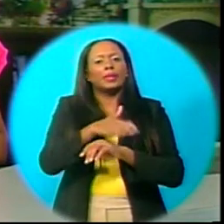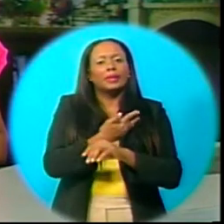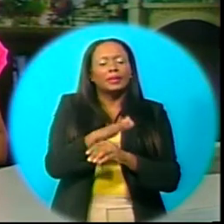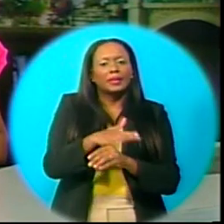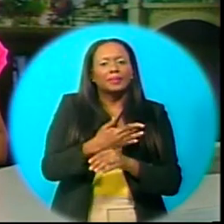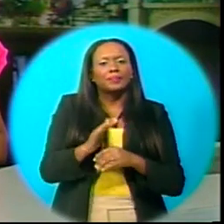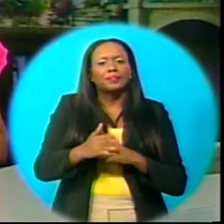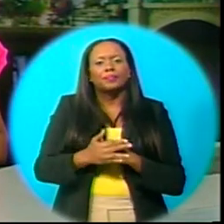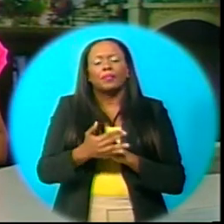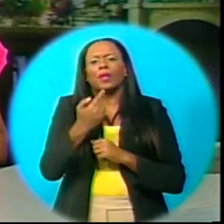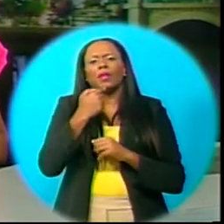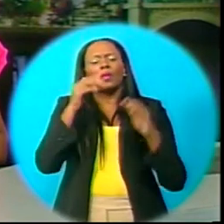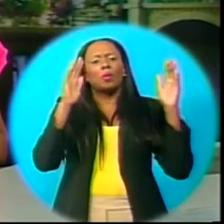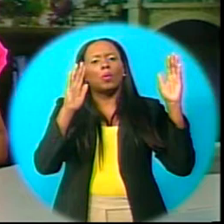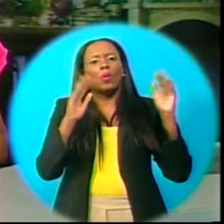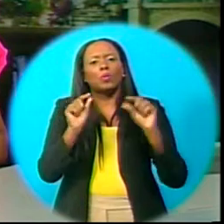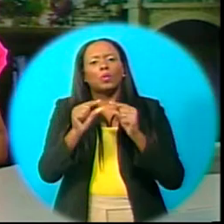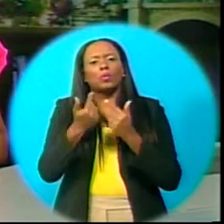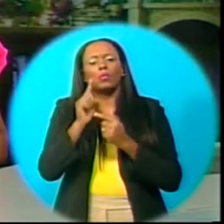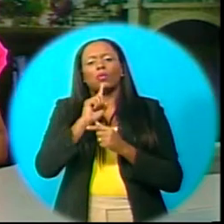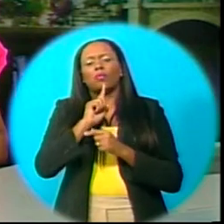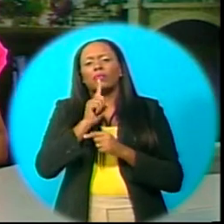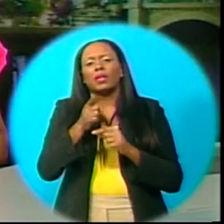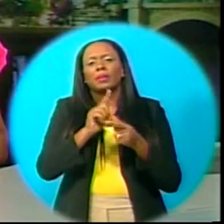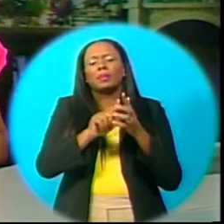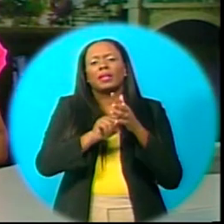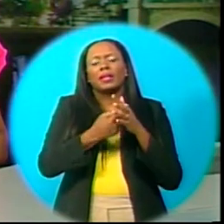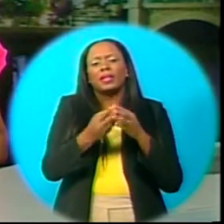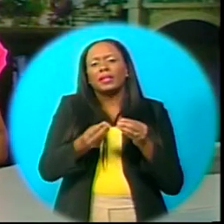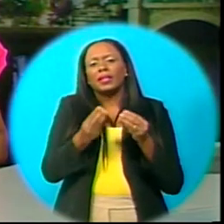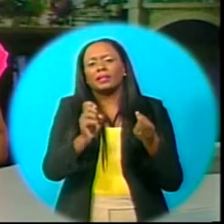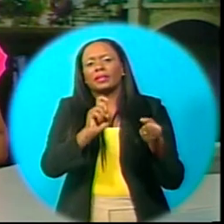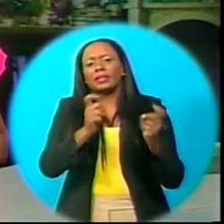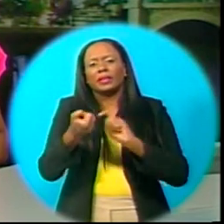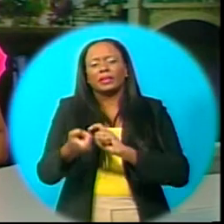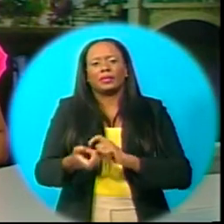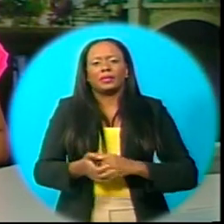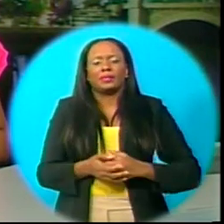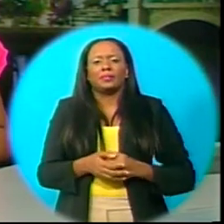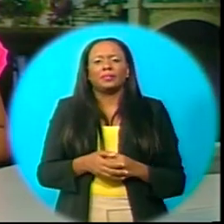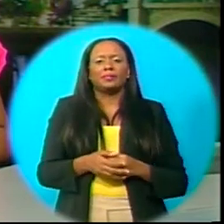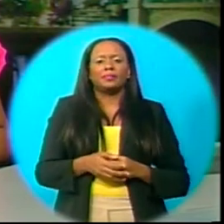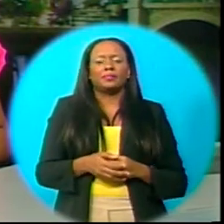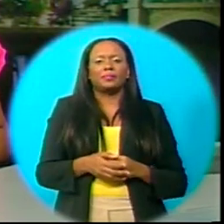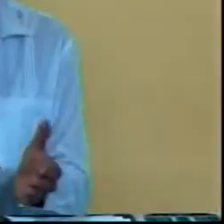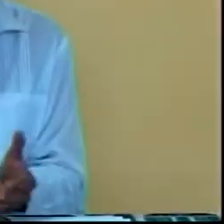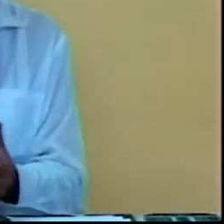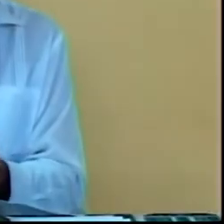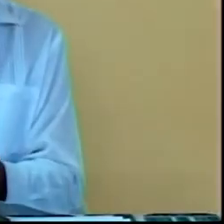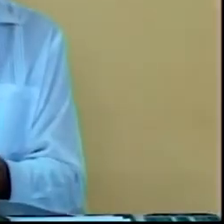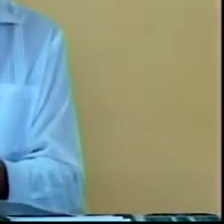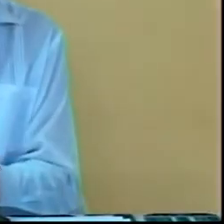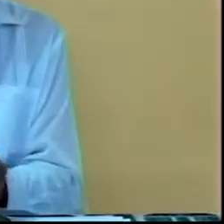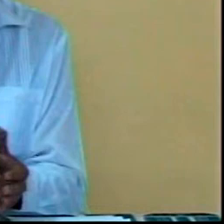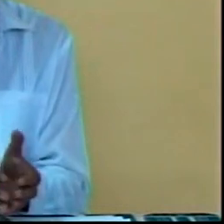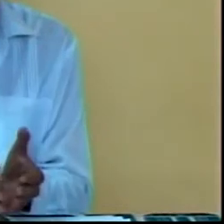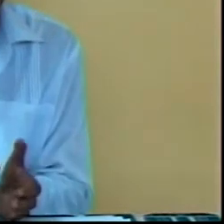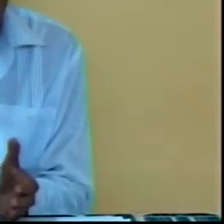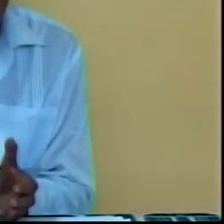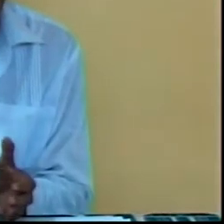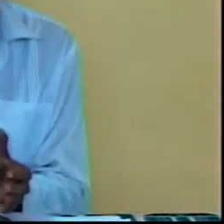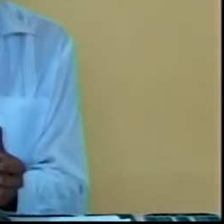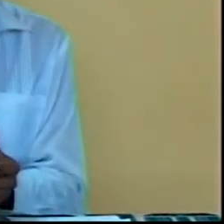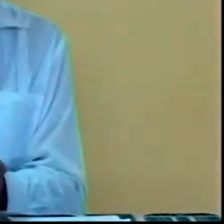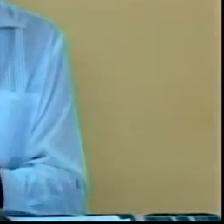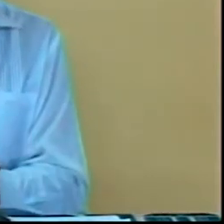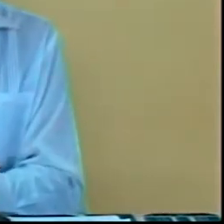concerns, Mr. Commichon hopes that the foundation will begin effecting change. Some people will say we are in